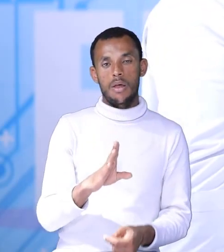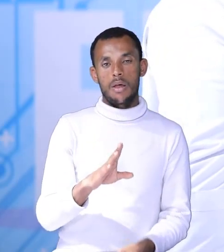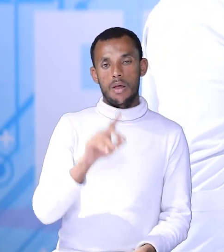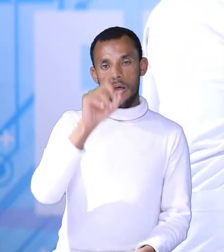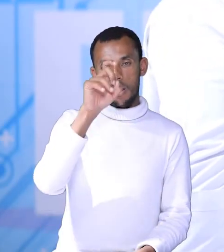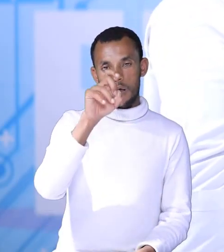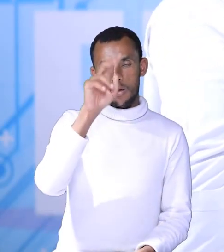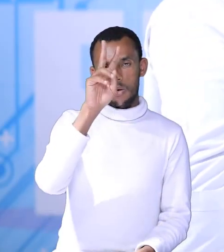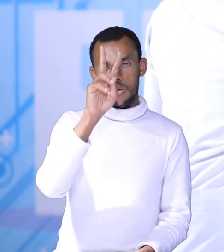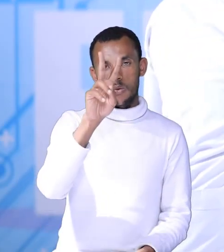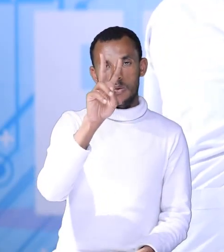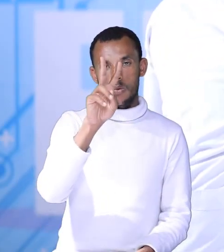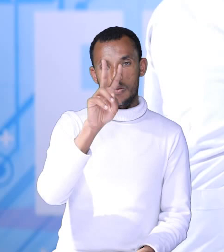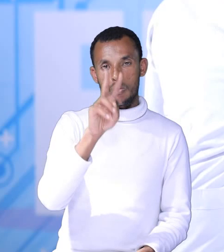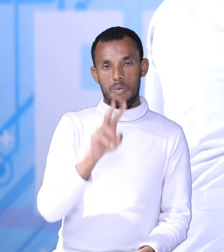has x2,